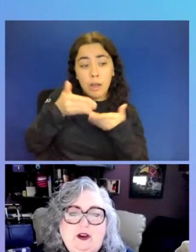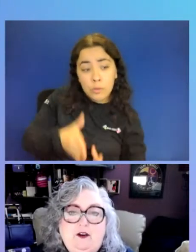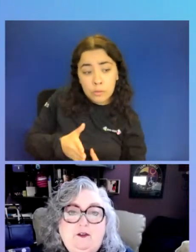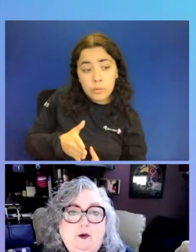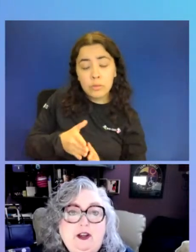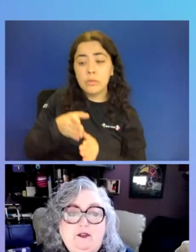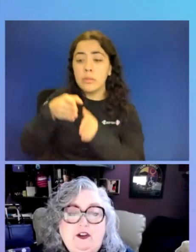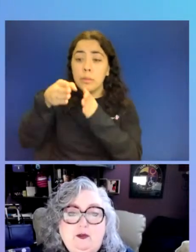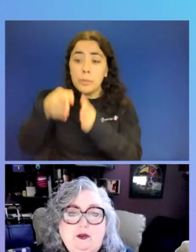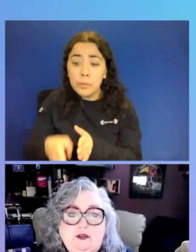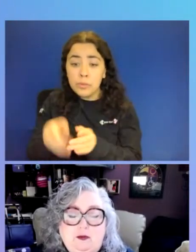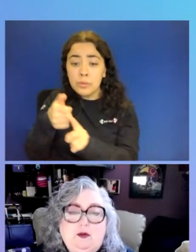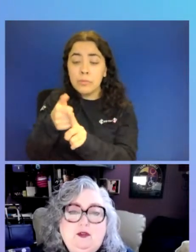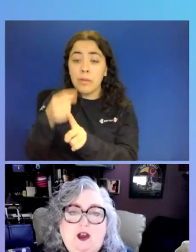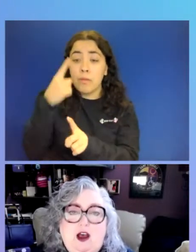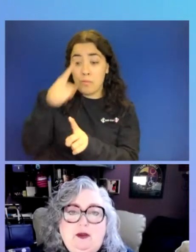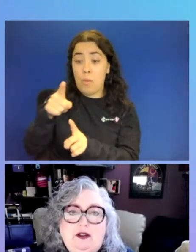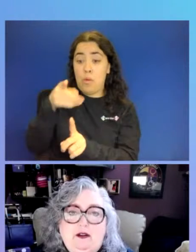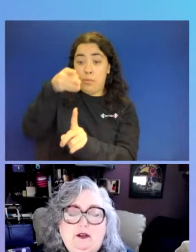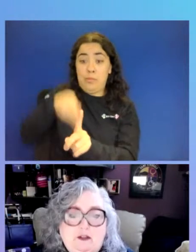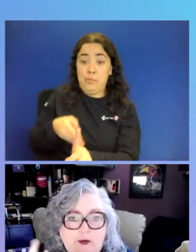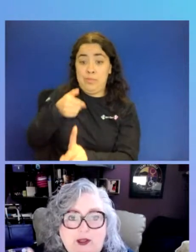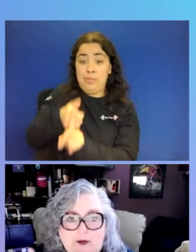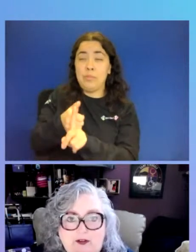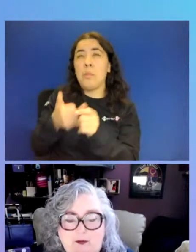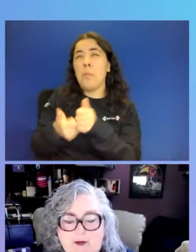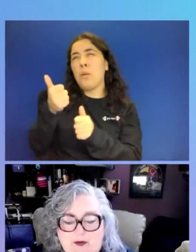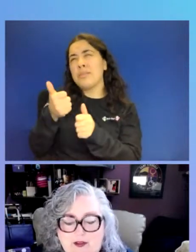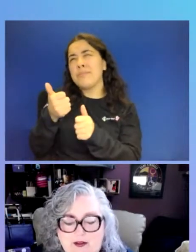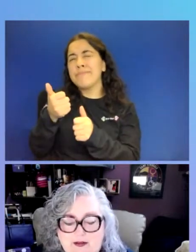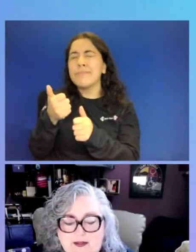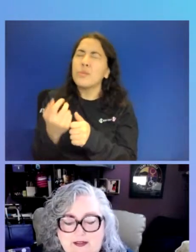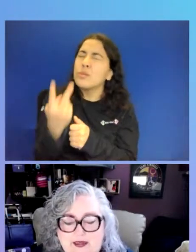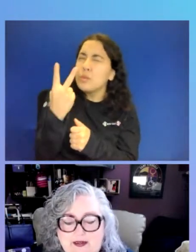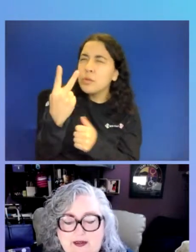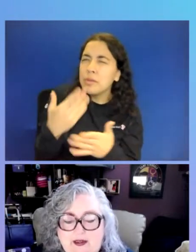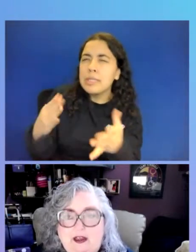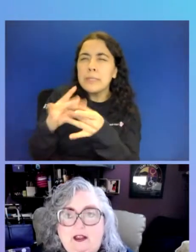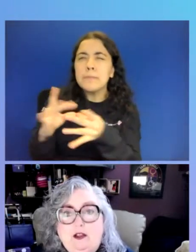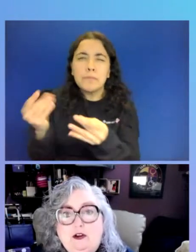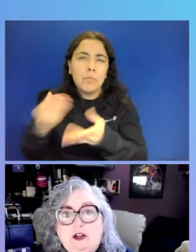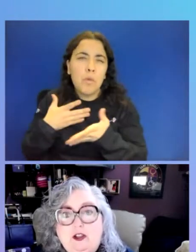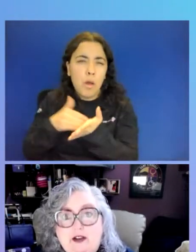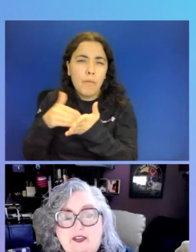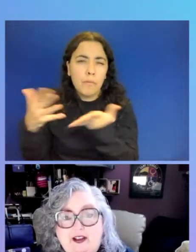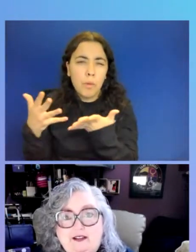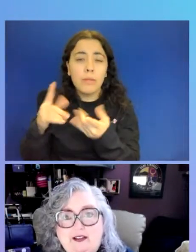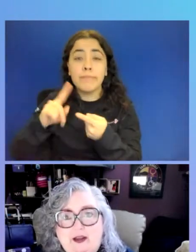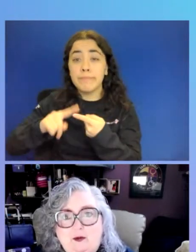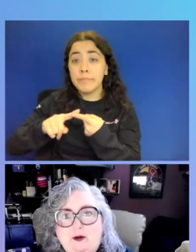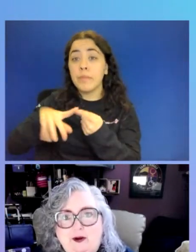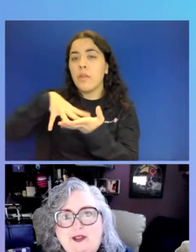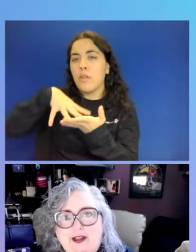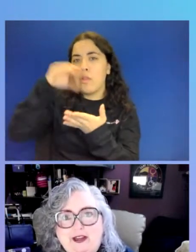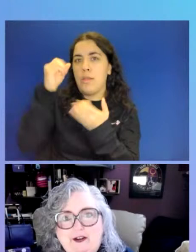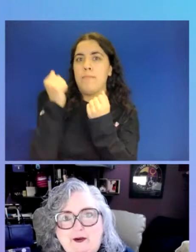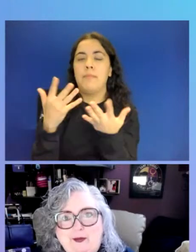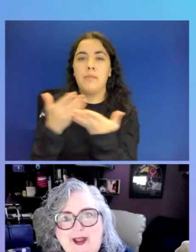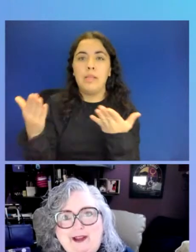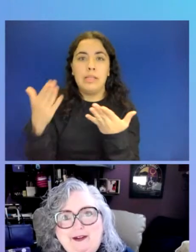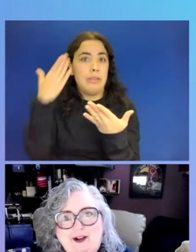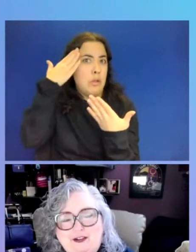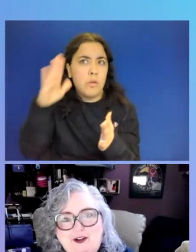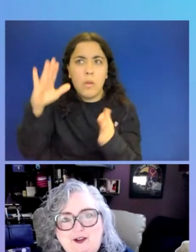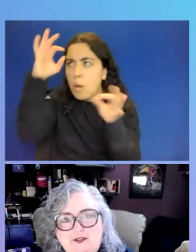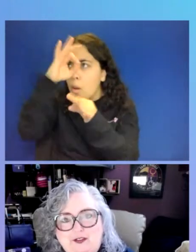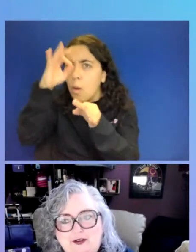individuals. For individuals, the most common two elements that people tell us is that they learned a lot of things that they weren't aware they didn't know